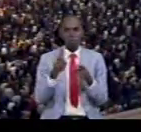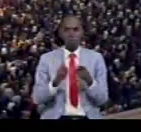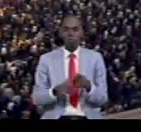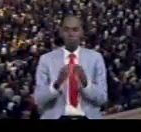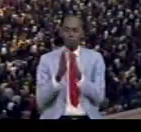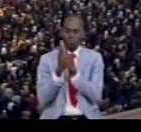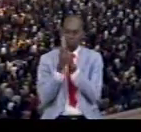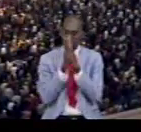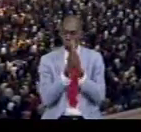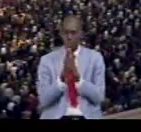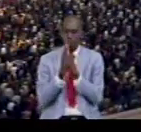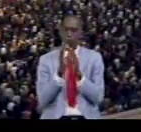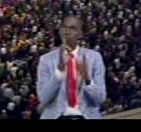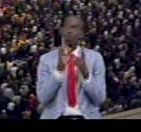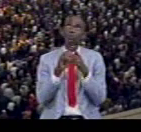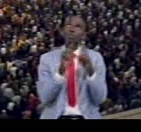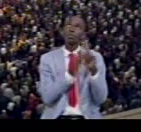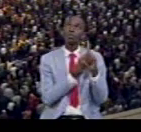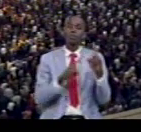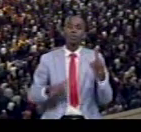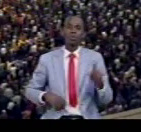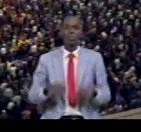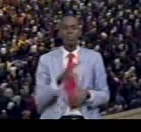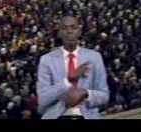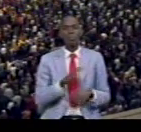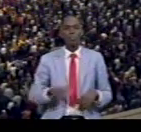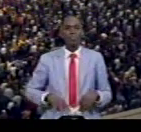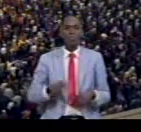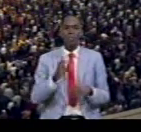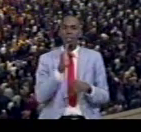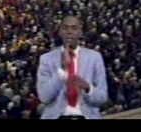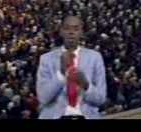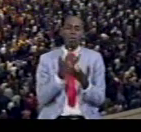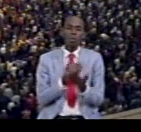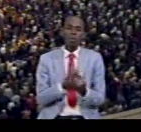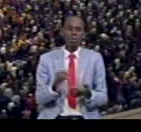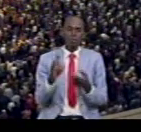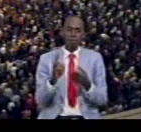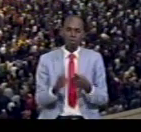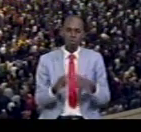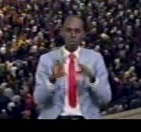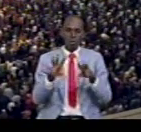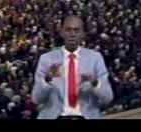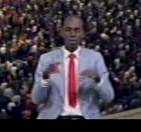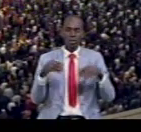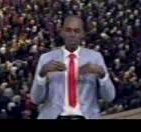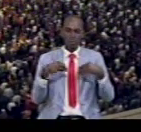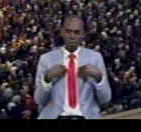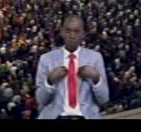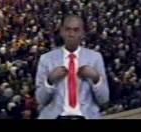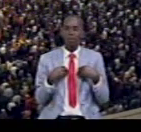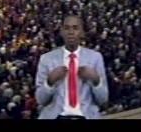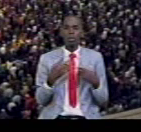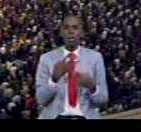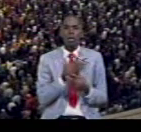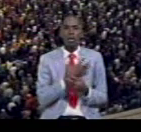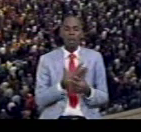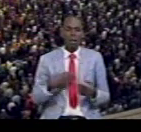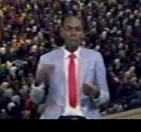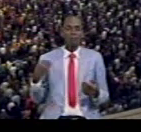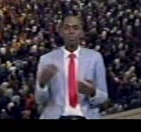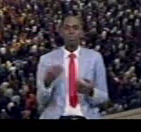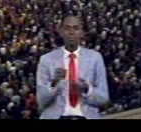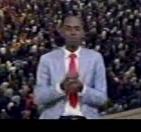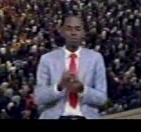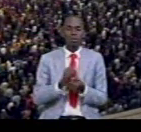the hands of God. Christ is waiting to receive those whose dirty robes and garments have been washed. And so